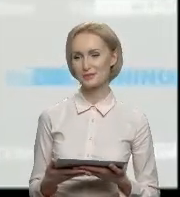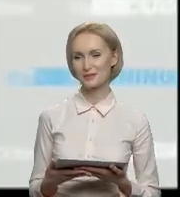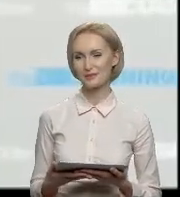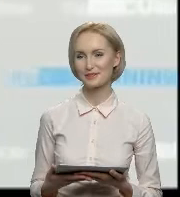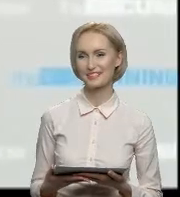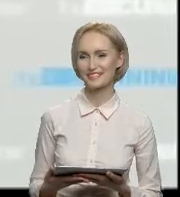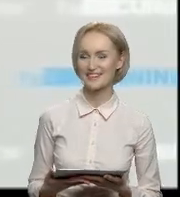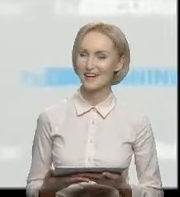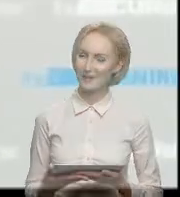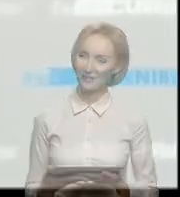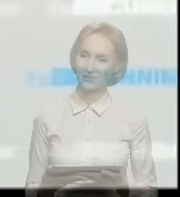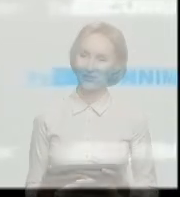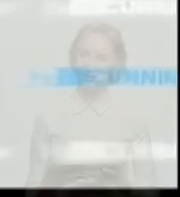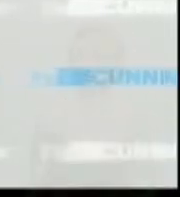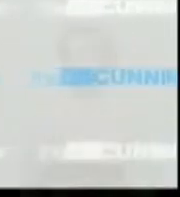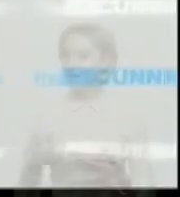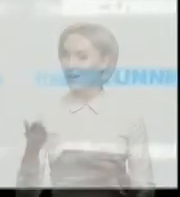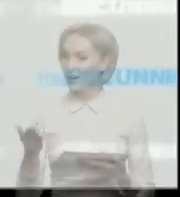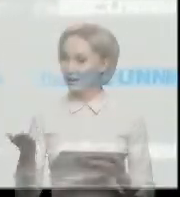Moment you can't miss.